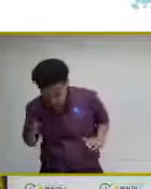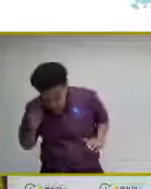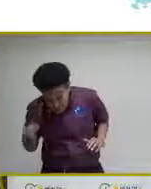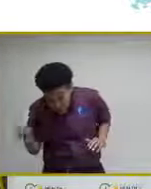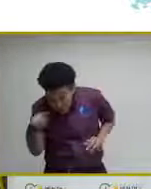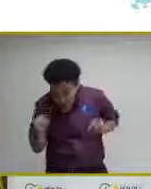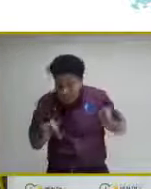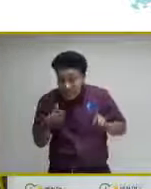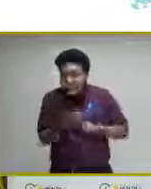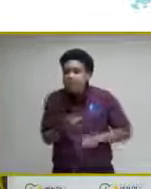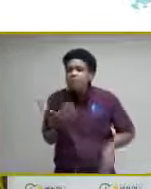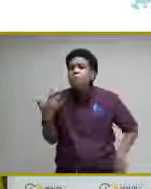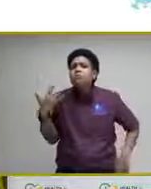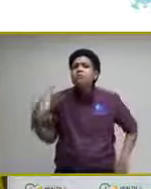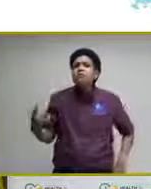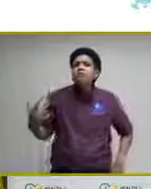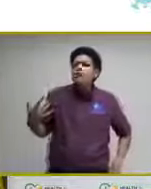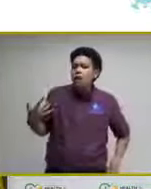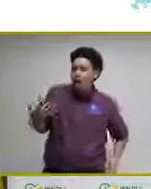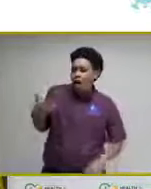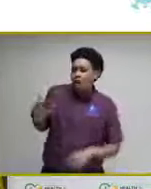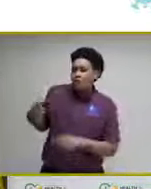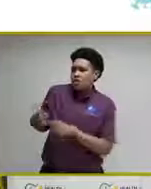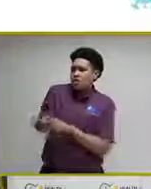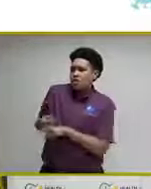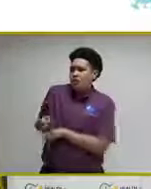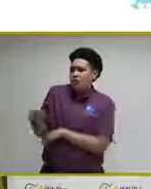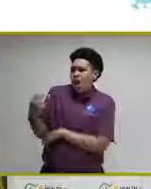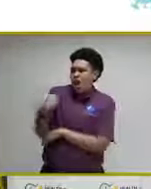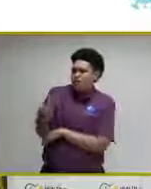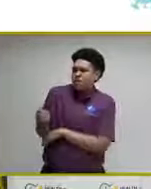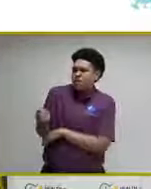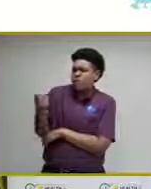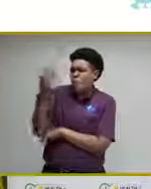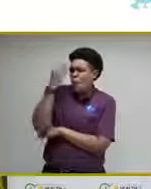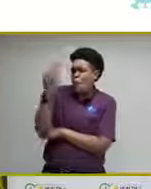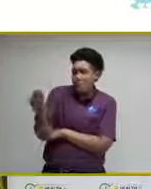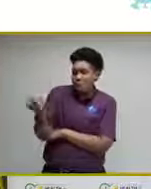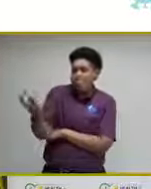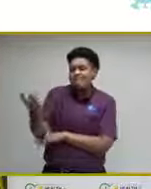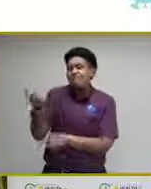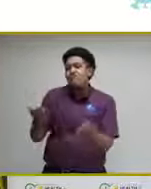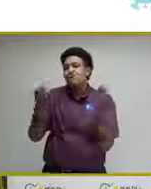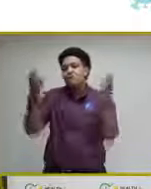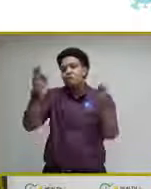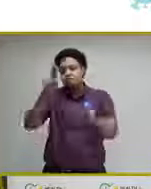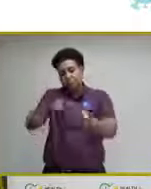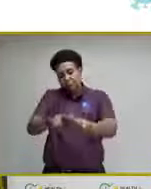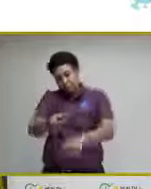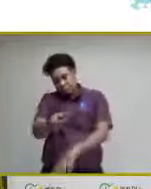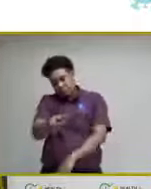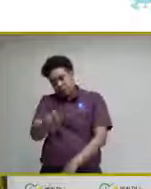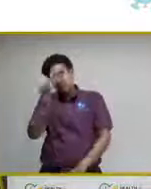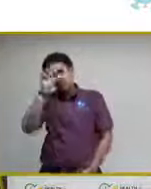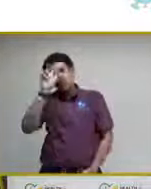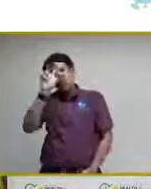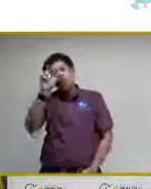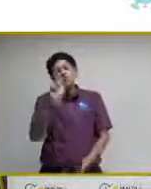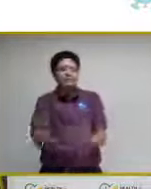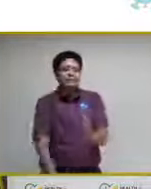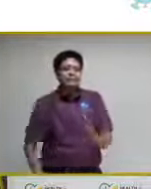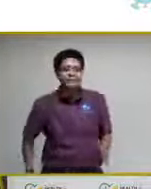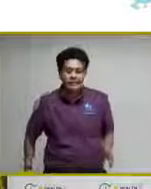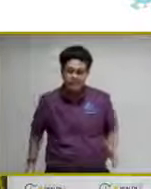those persons who have histories of allergic response, the recommendation is that they be observed for 30